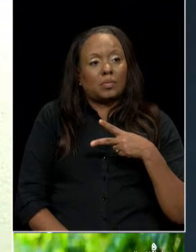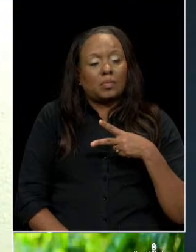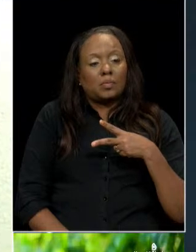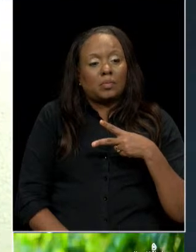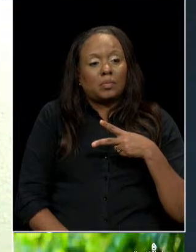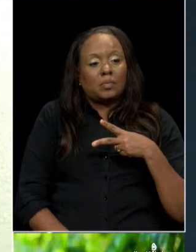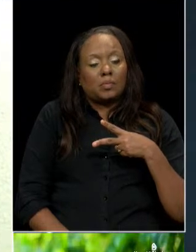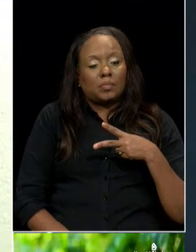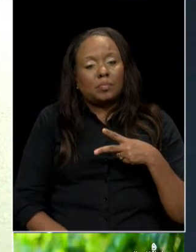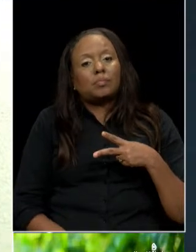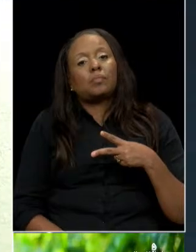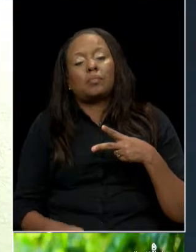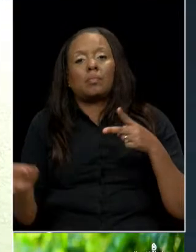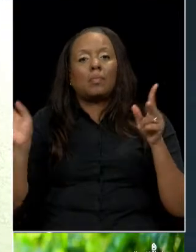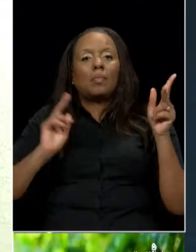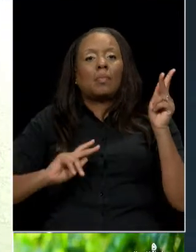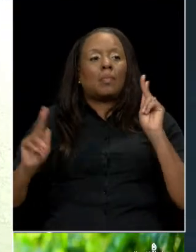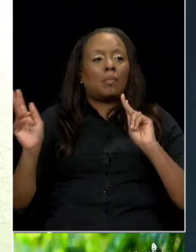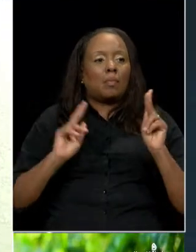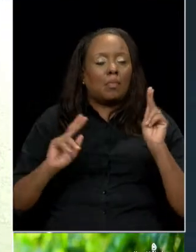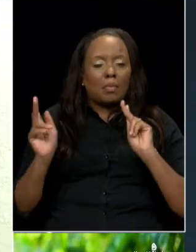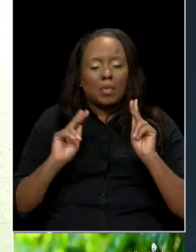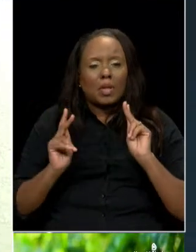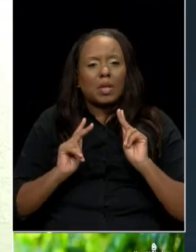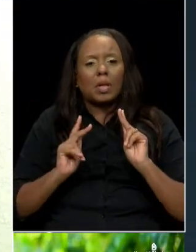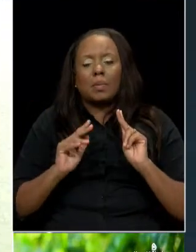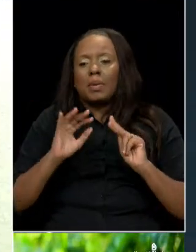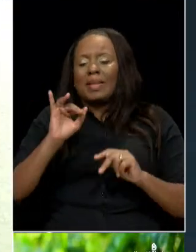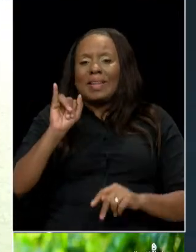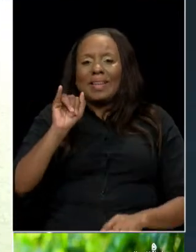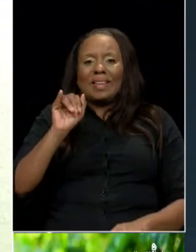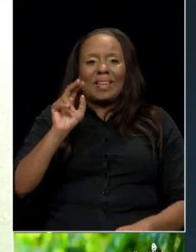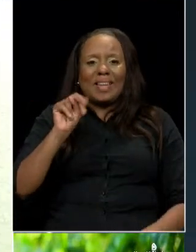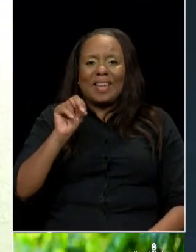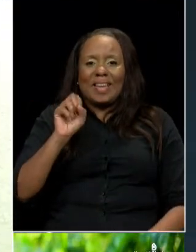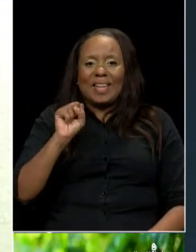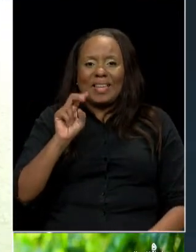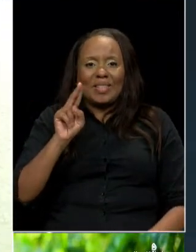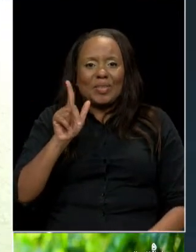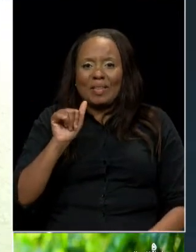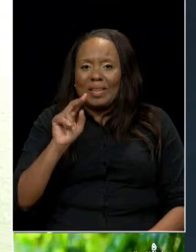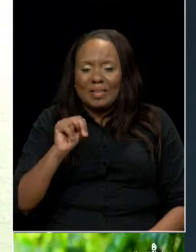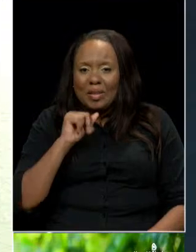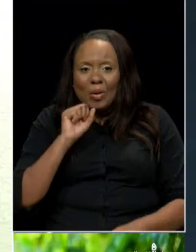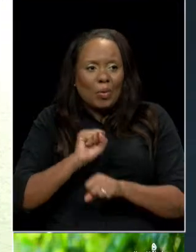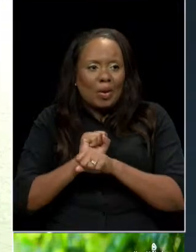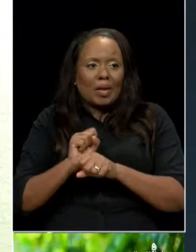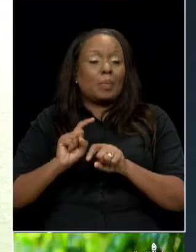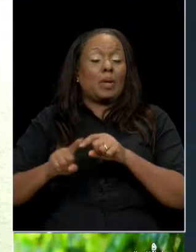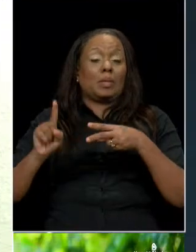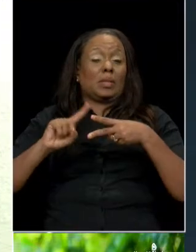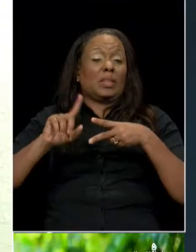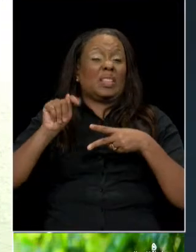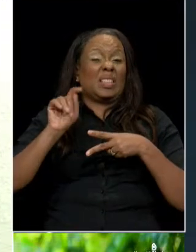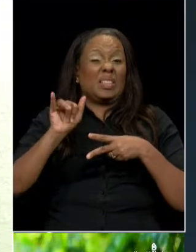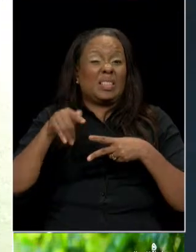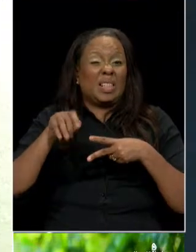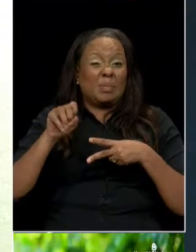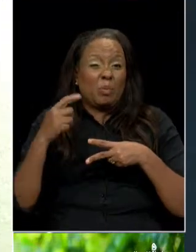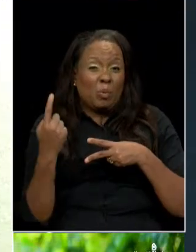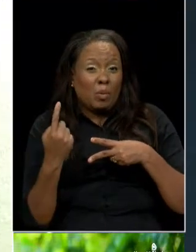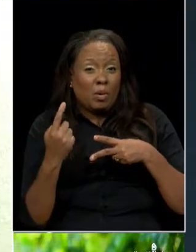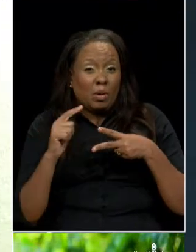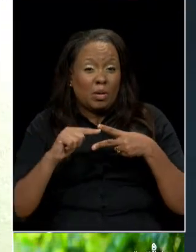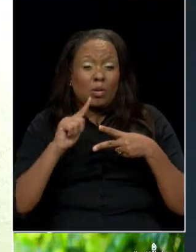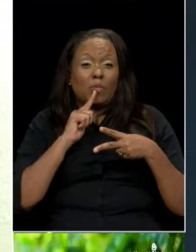insulin that your body is producing. The type 1 diabetes is much more likely to occur in children or